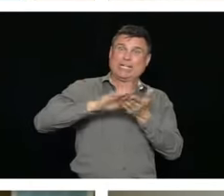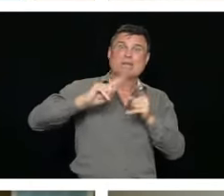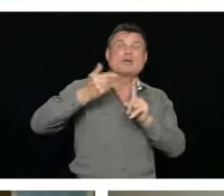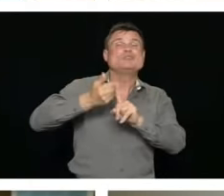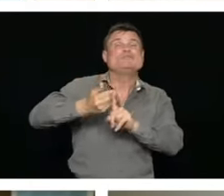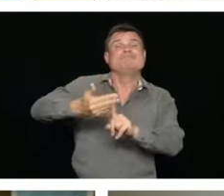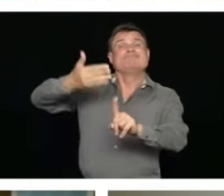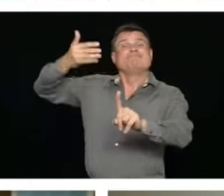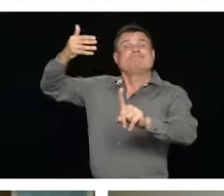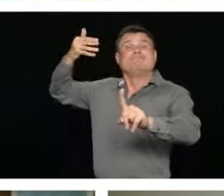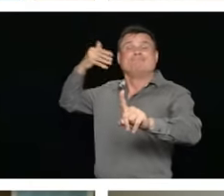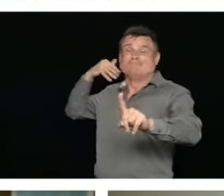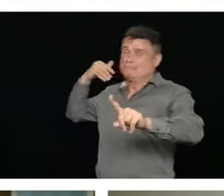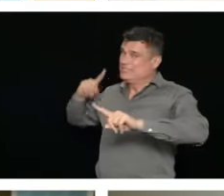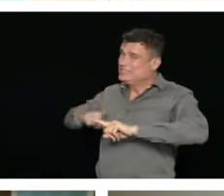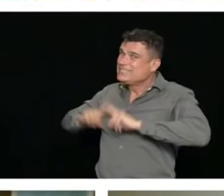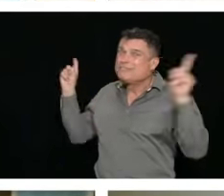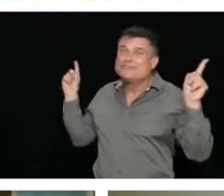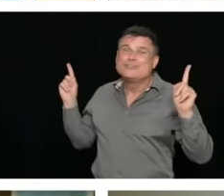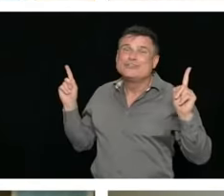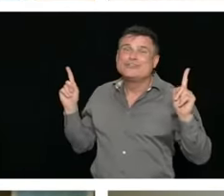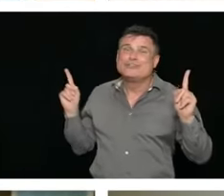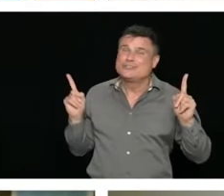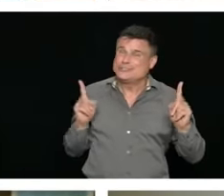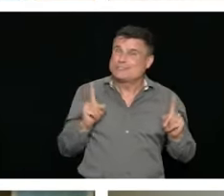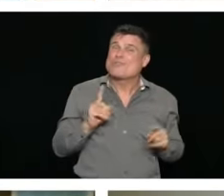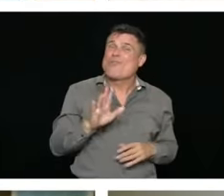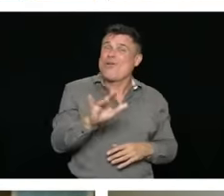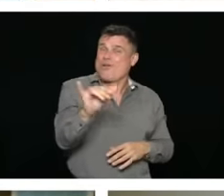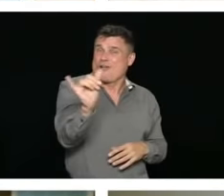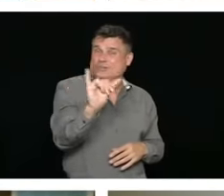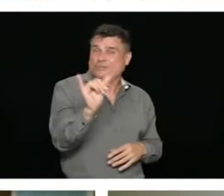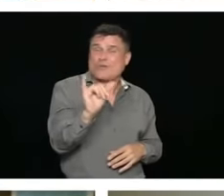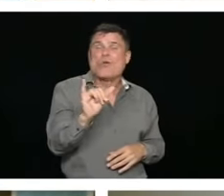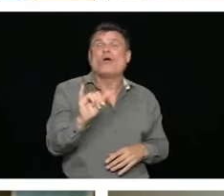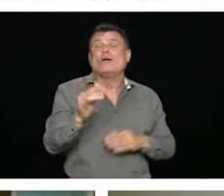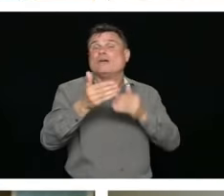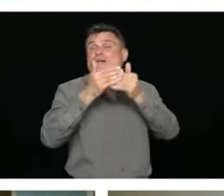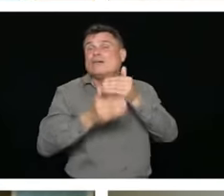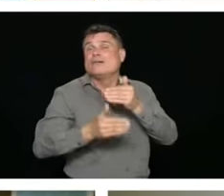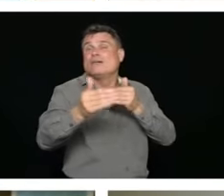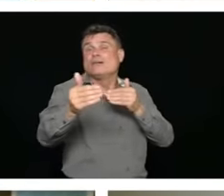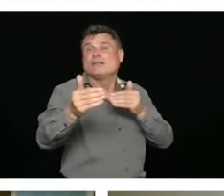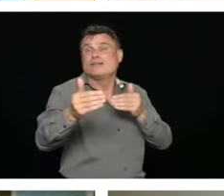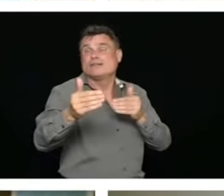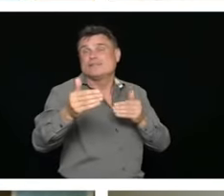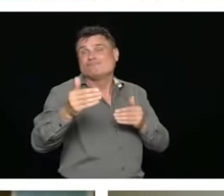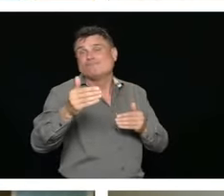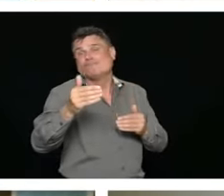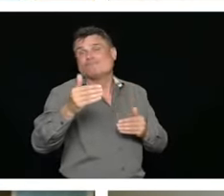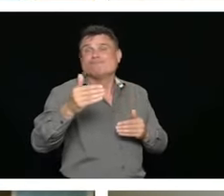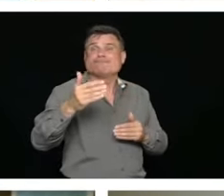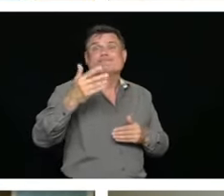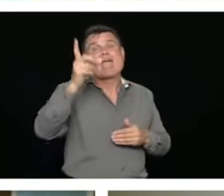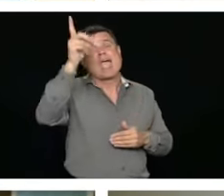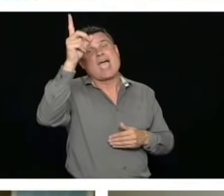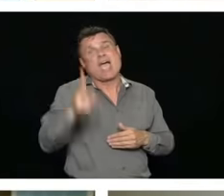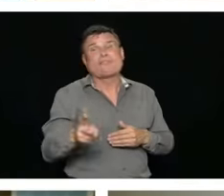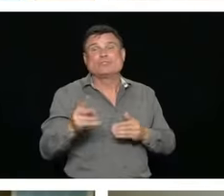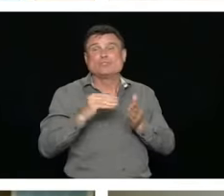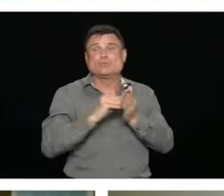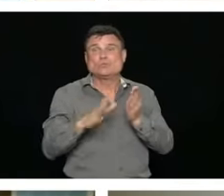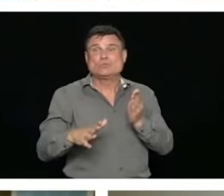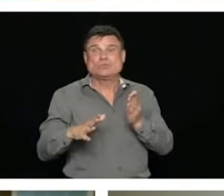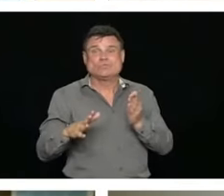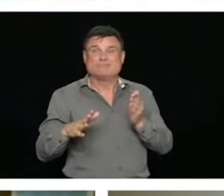of students in the buildings. So we're going to be doing things differently and making sure that cleaning is the top priority. And it may mean